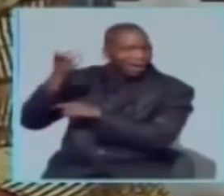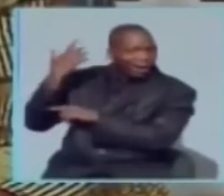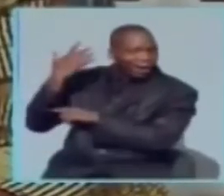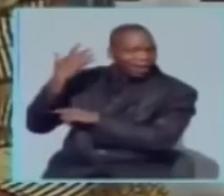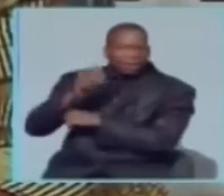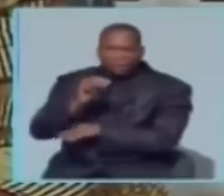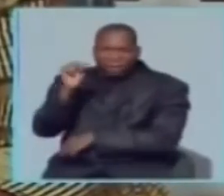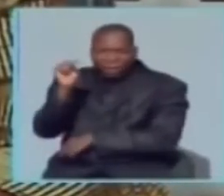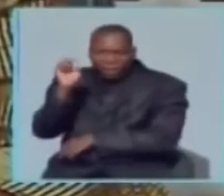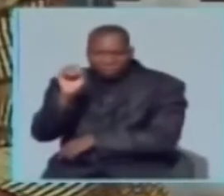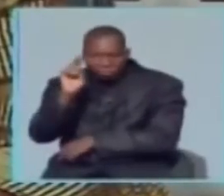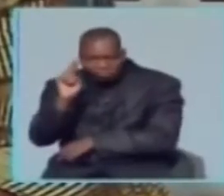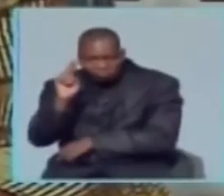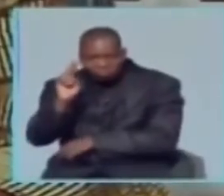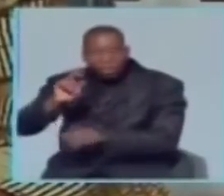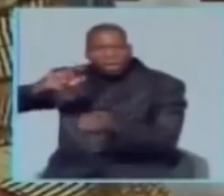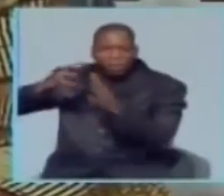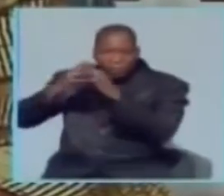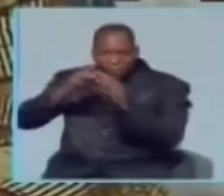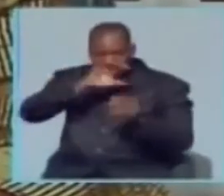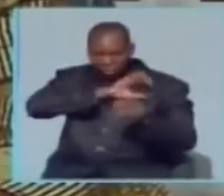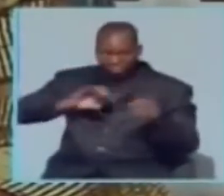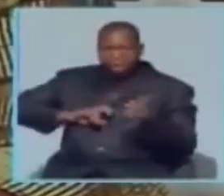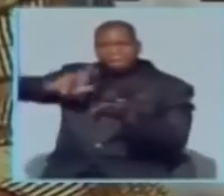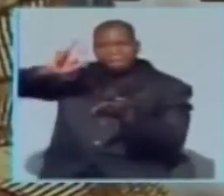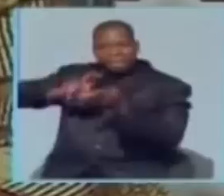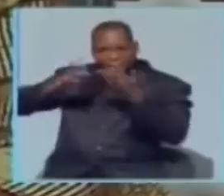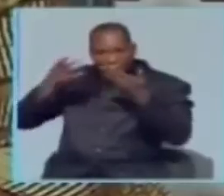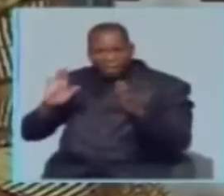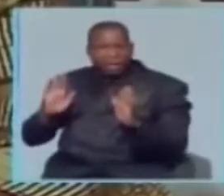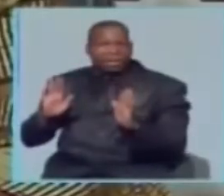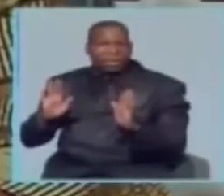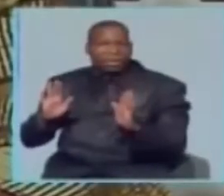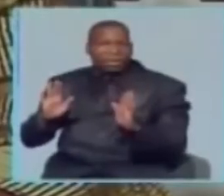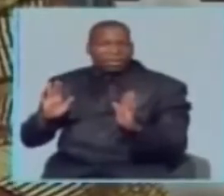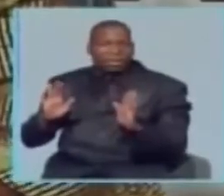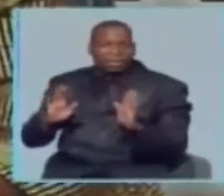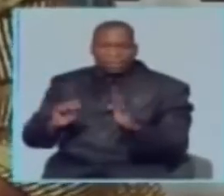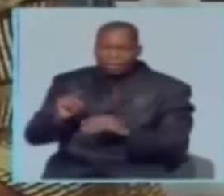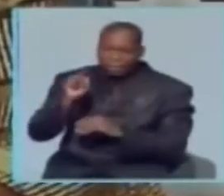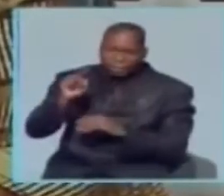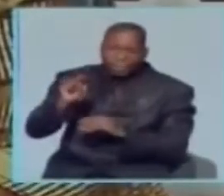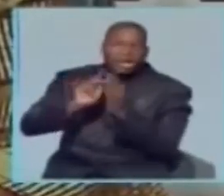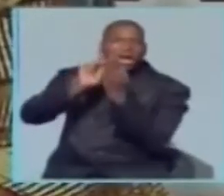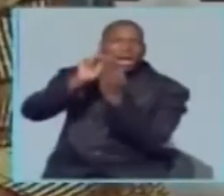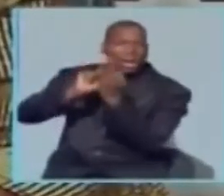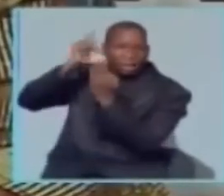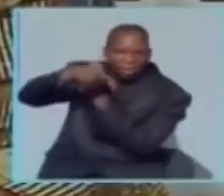of understanding with an American company called Bloom through an outgrower scheme with